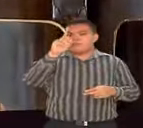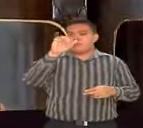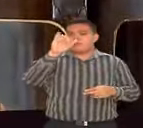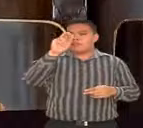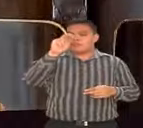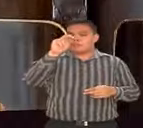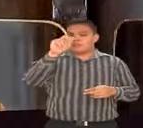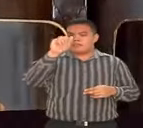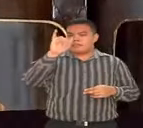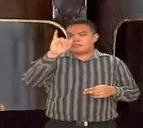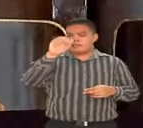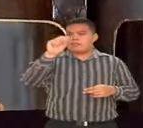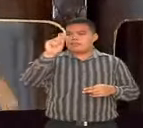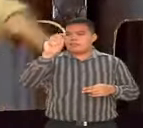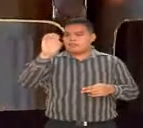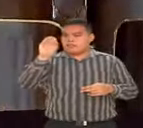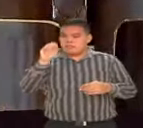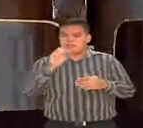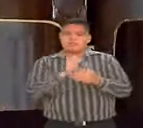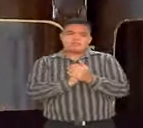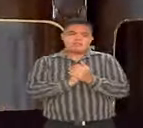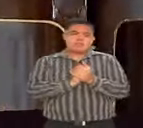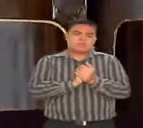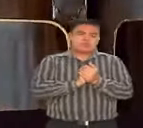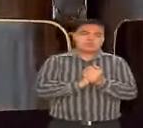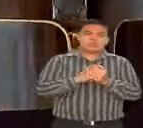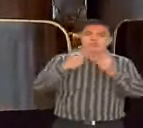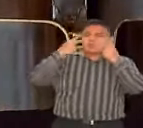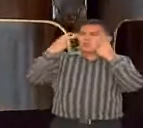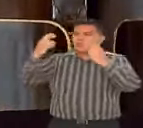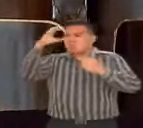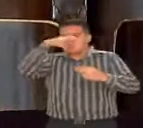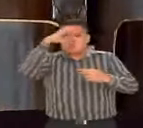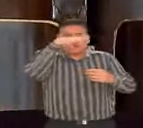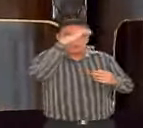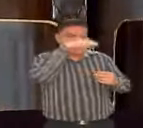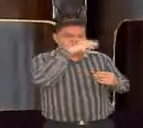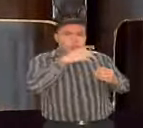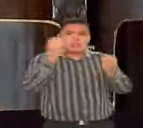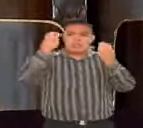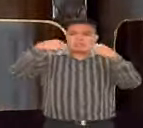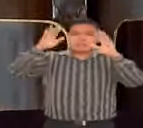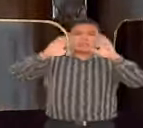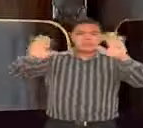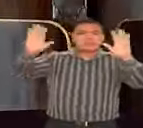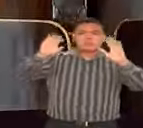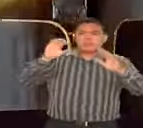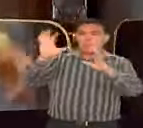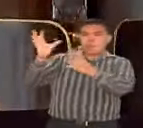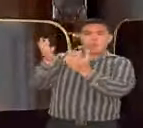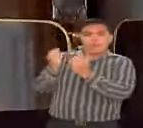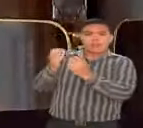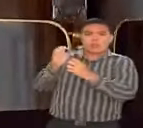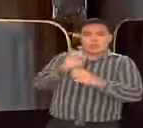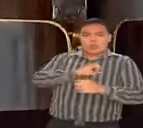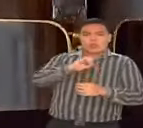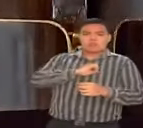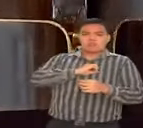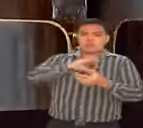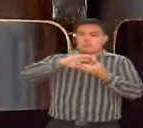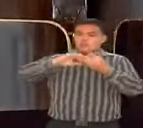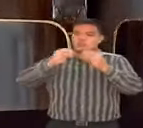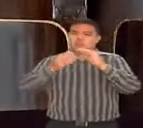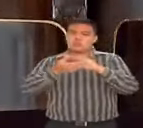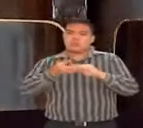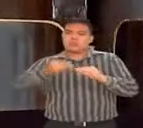bad situation. And they were looking for the miracles of God and they wanted their own supernatural